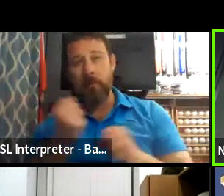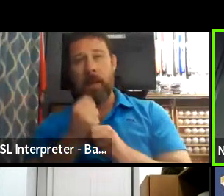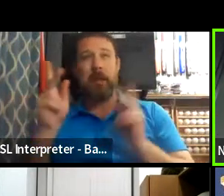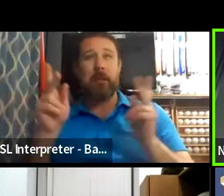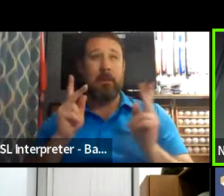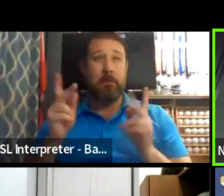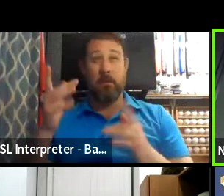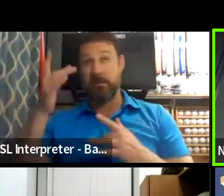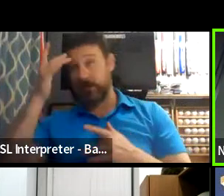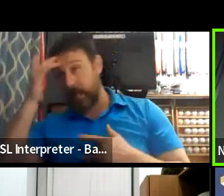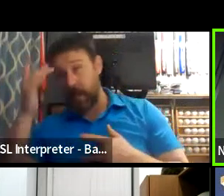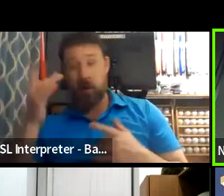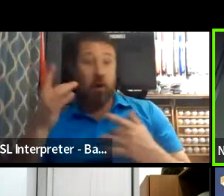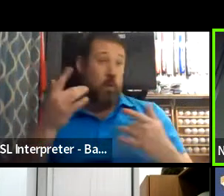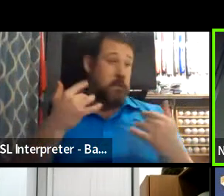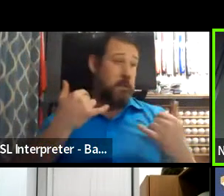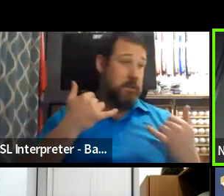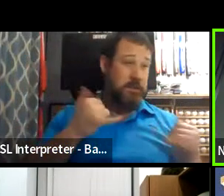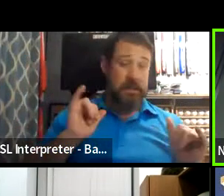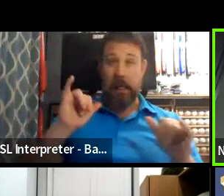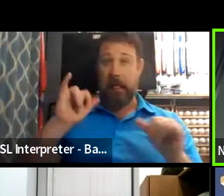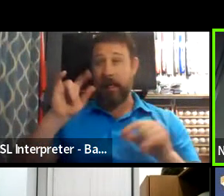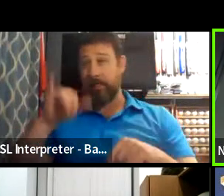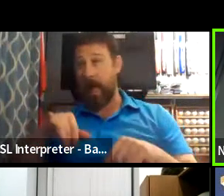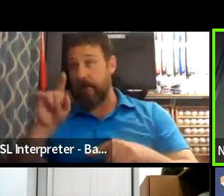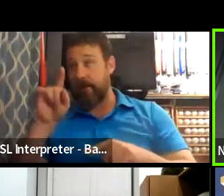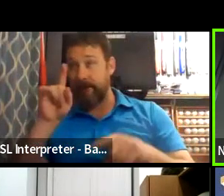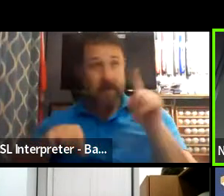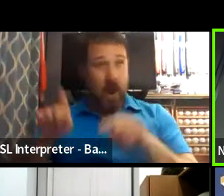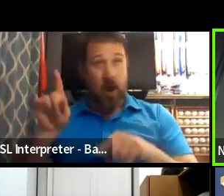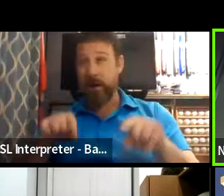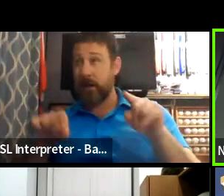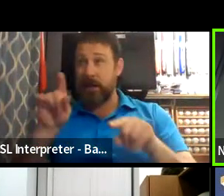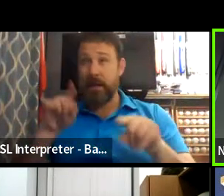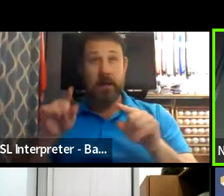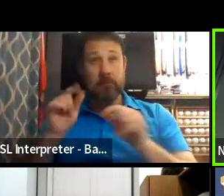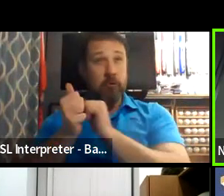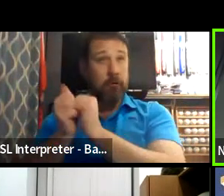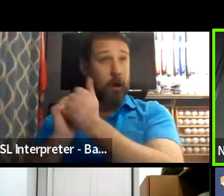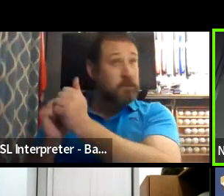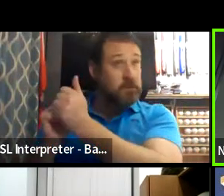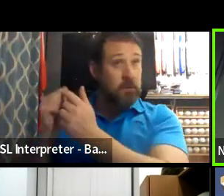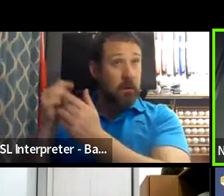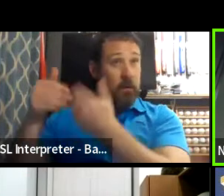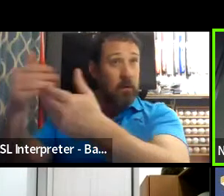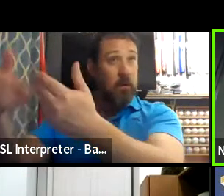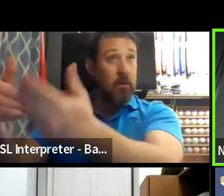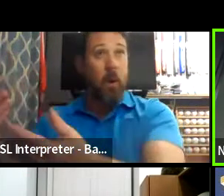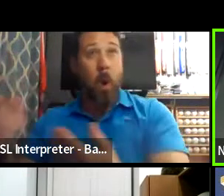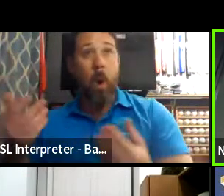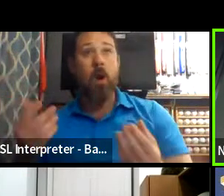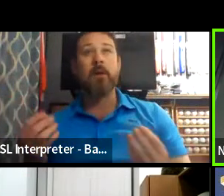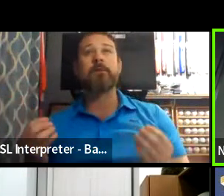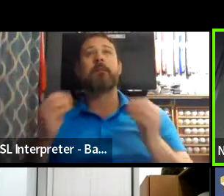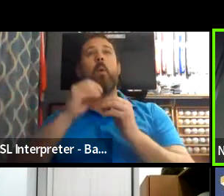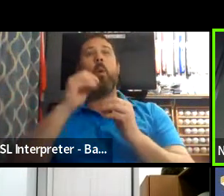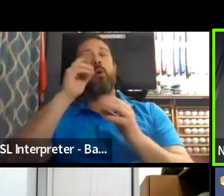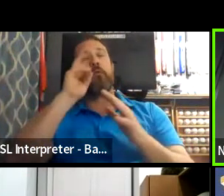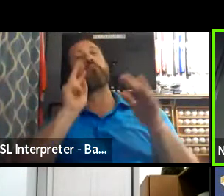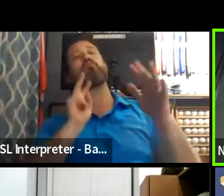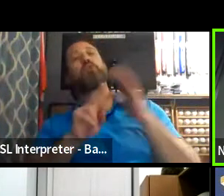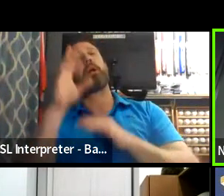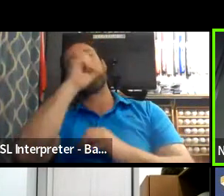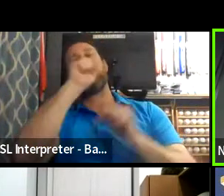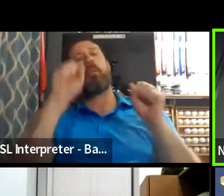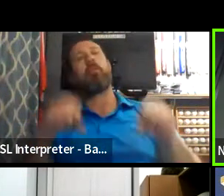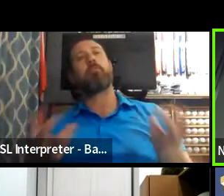And are we still in that, the variant race, or you feel like we're at a place where it's more predictable?